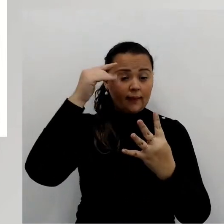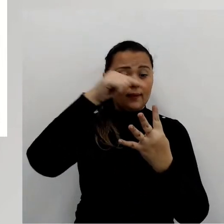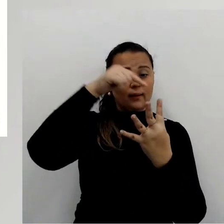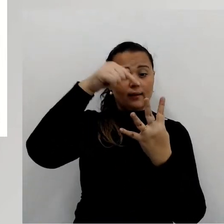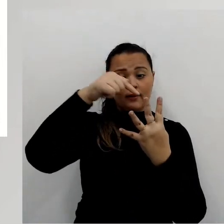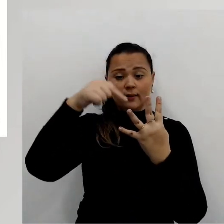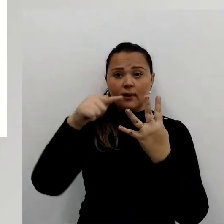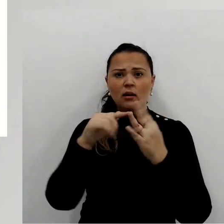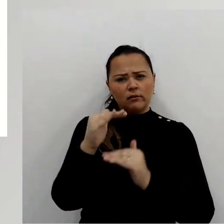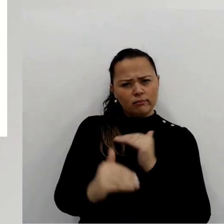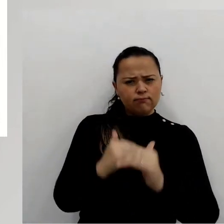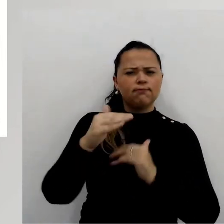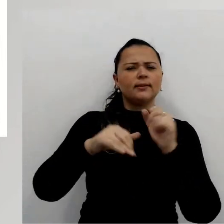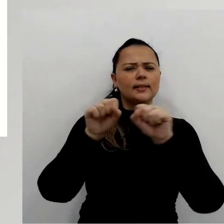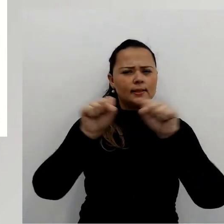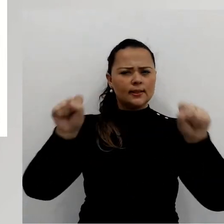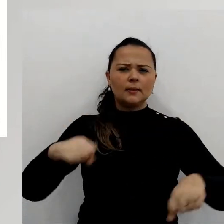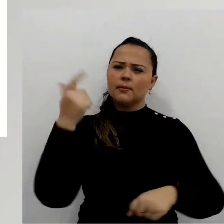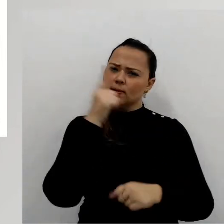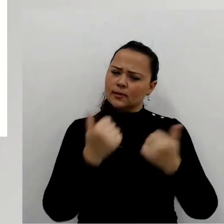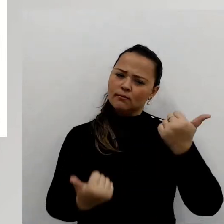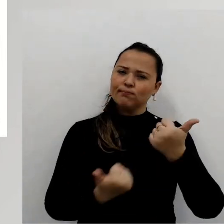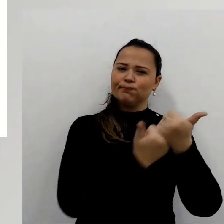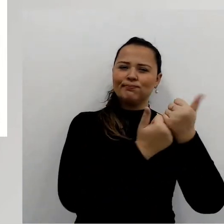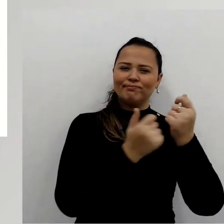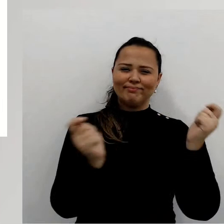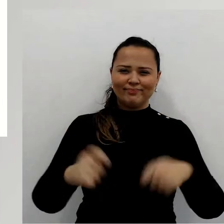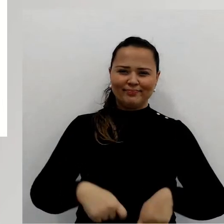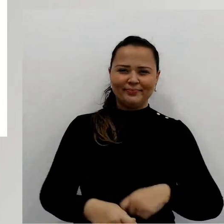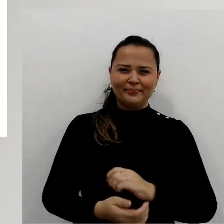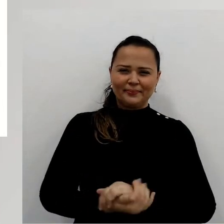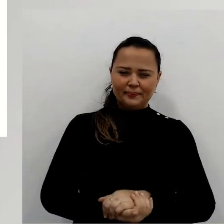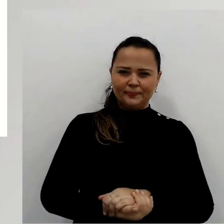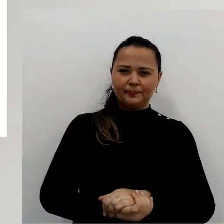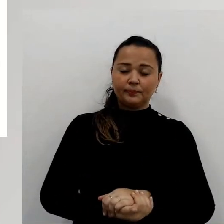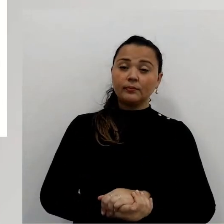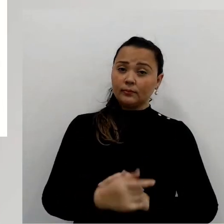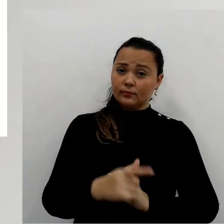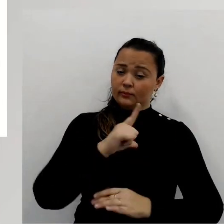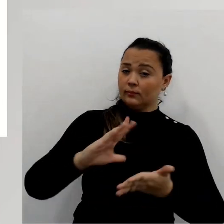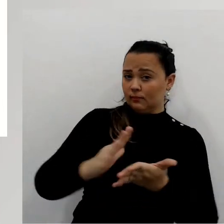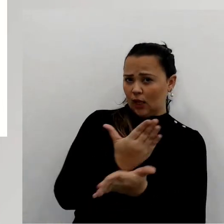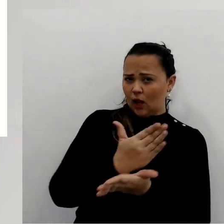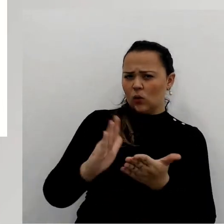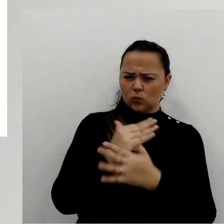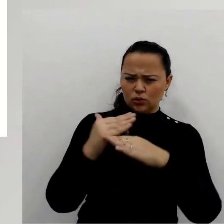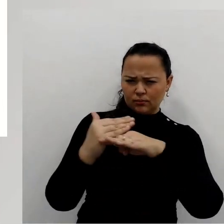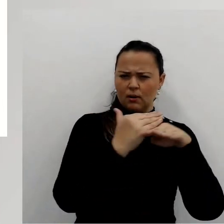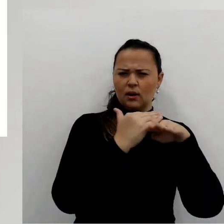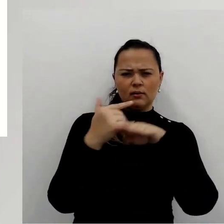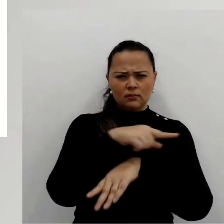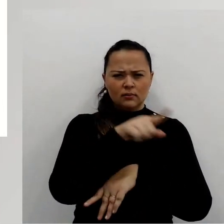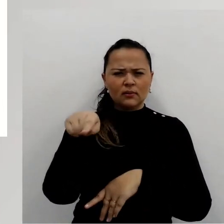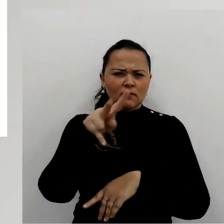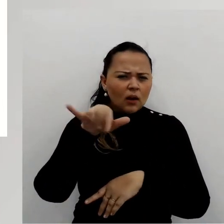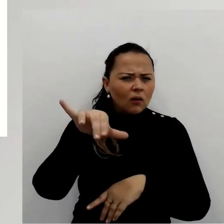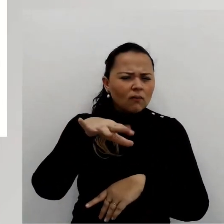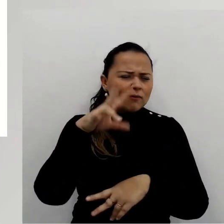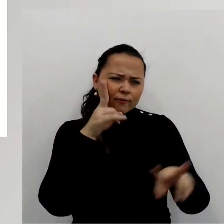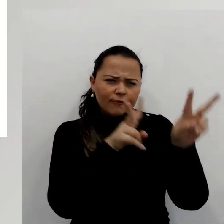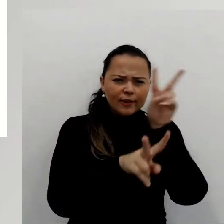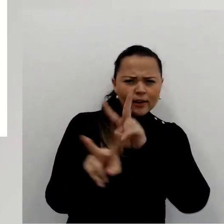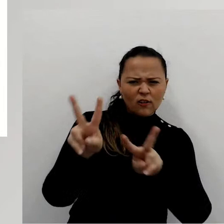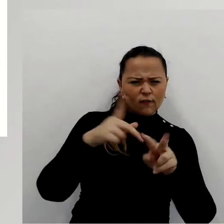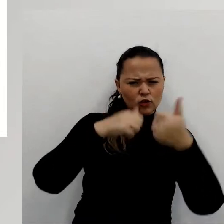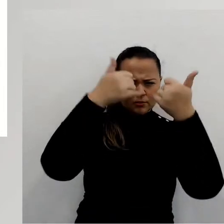that. Some of the standards that you will hear about, and I'm not going to go through all of them, but these are what they are. It's